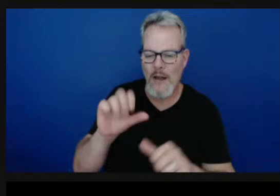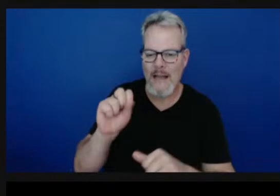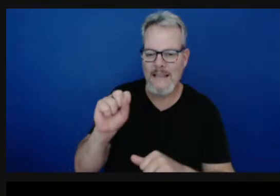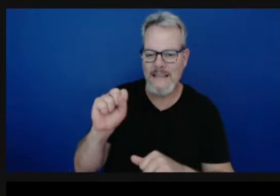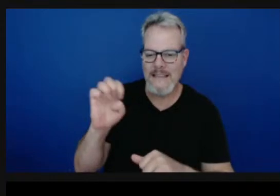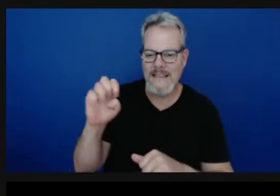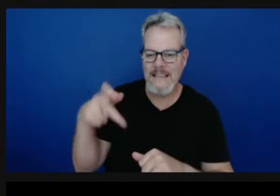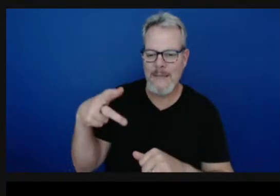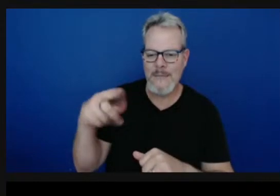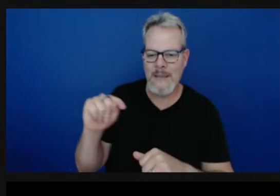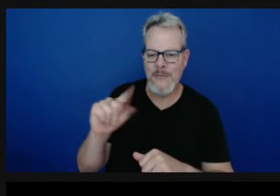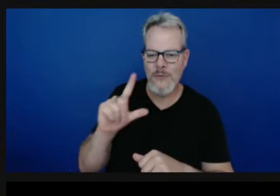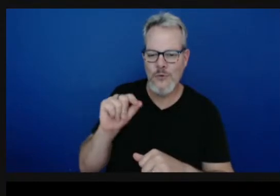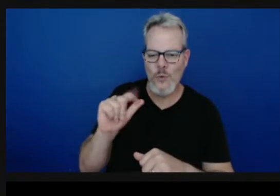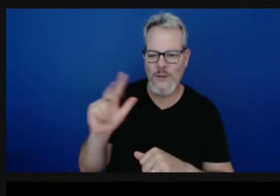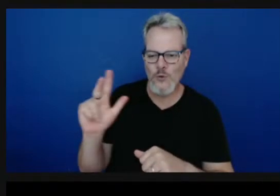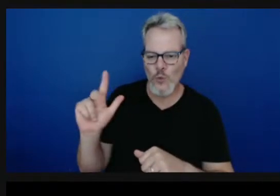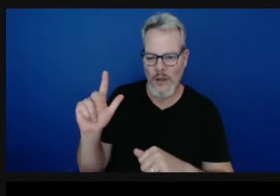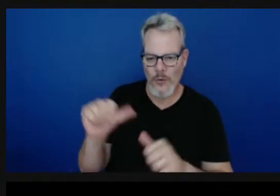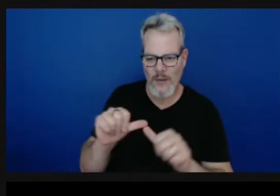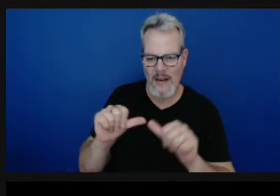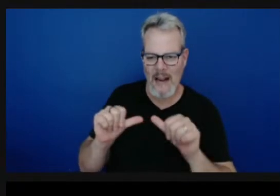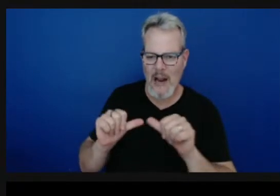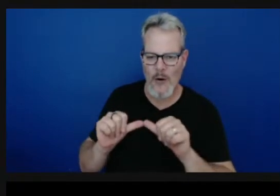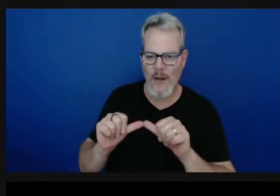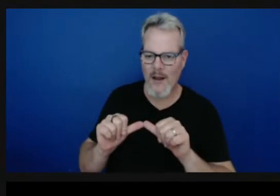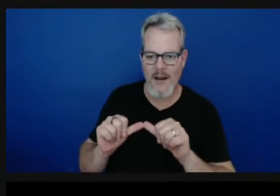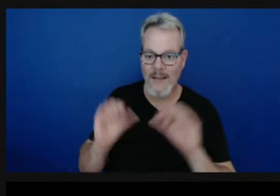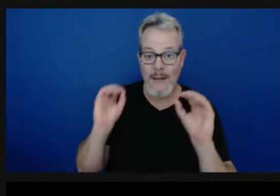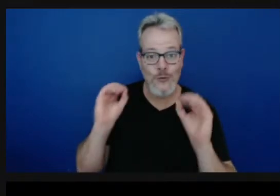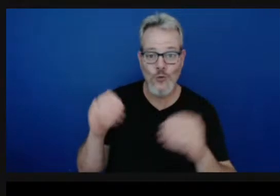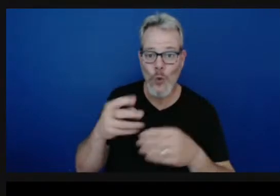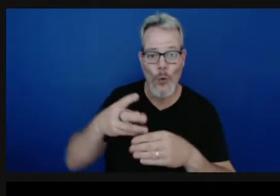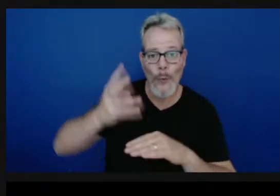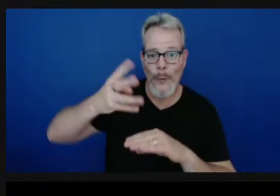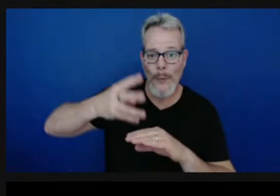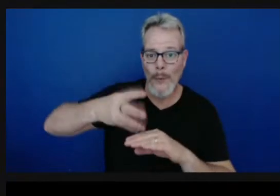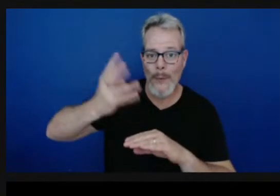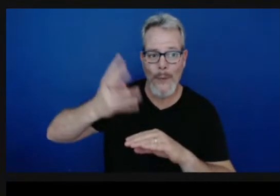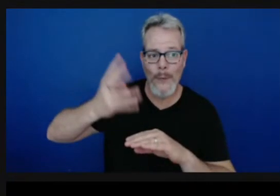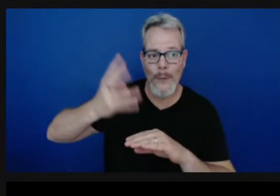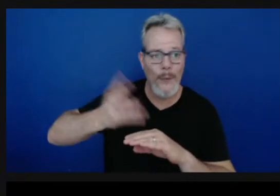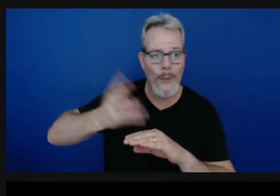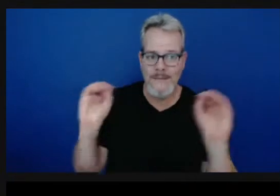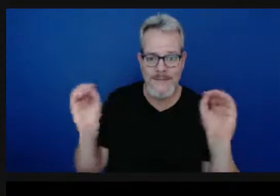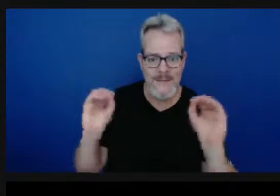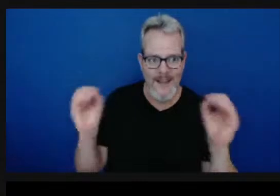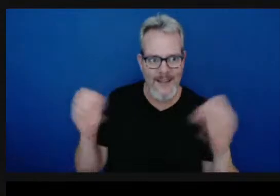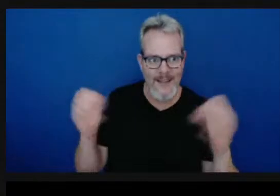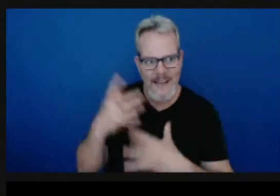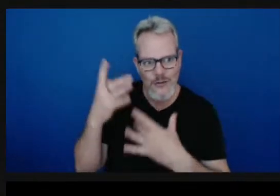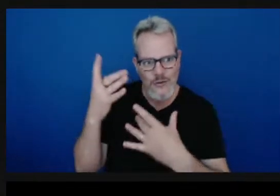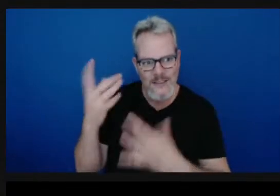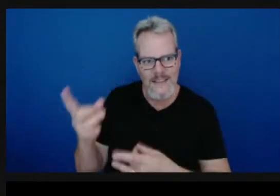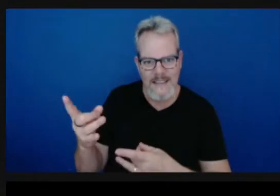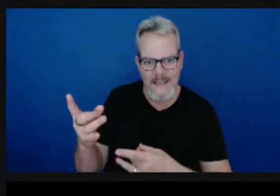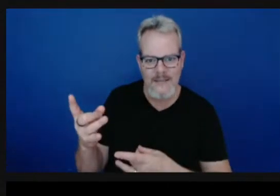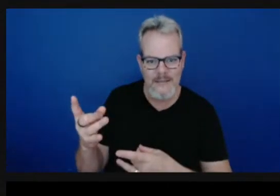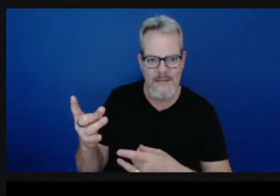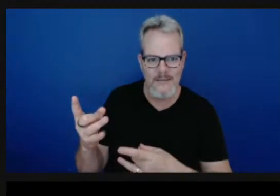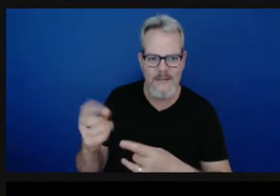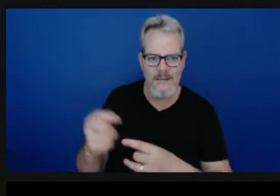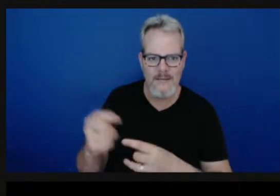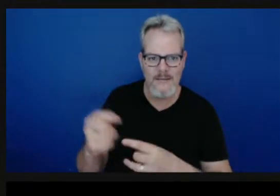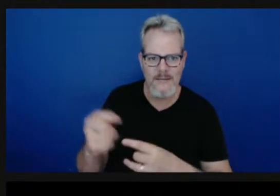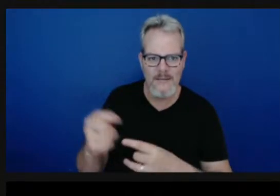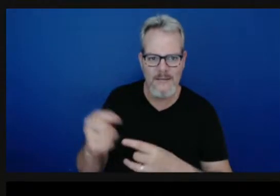through there, which does not even appear to be fuming at this point today. Really interesting how that's quieted down.